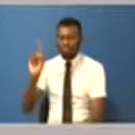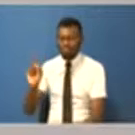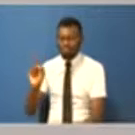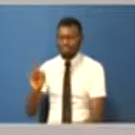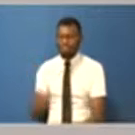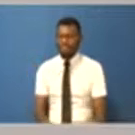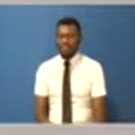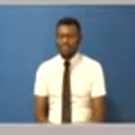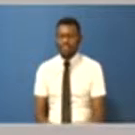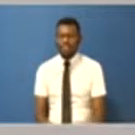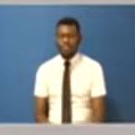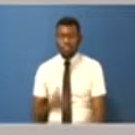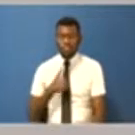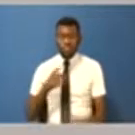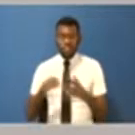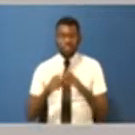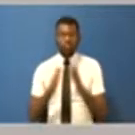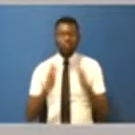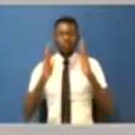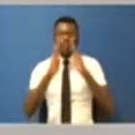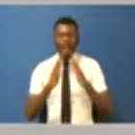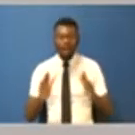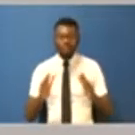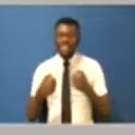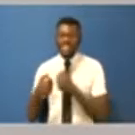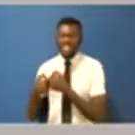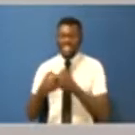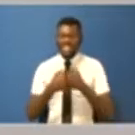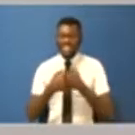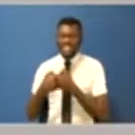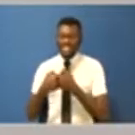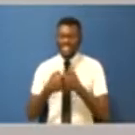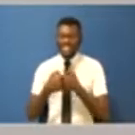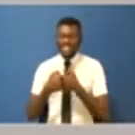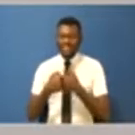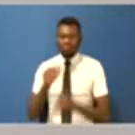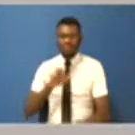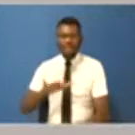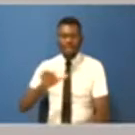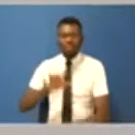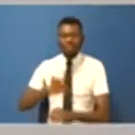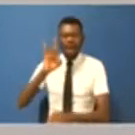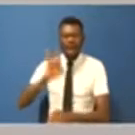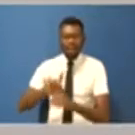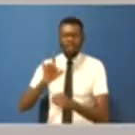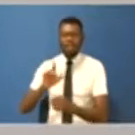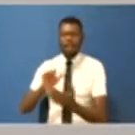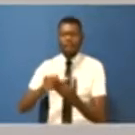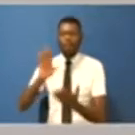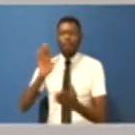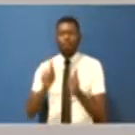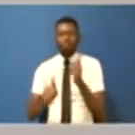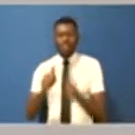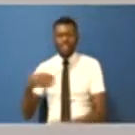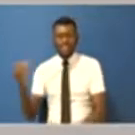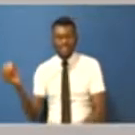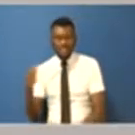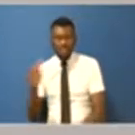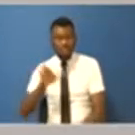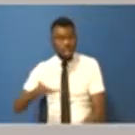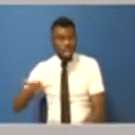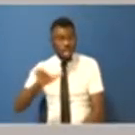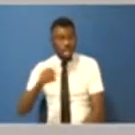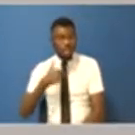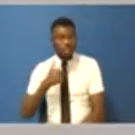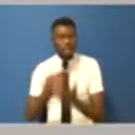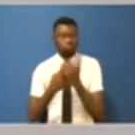well i would start with the housing crisis with the most affected areas like the slum areas and i would